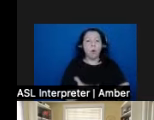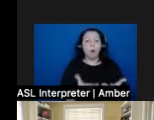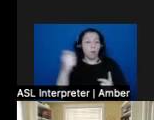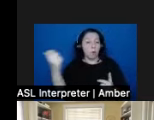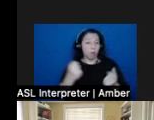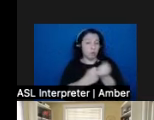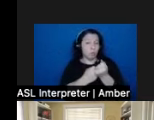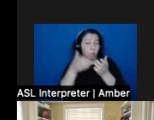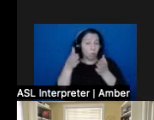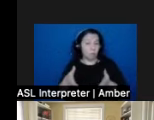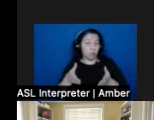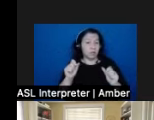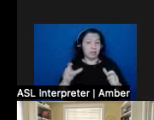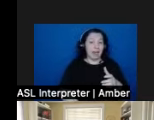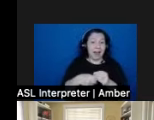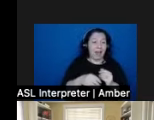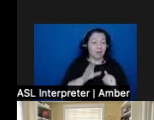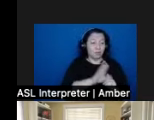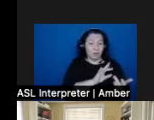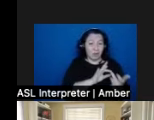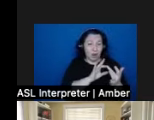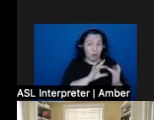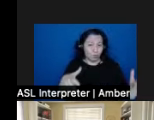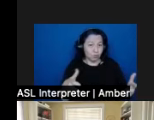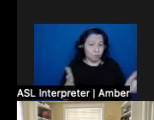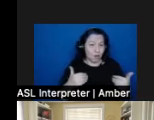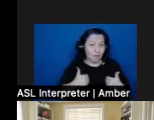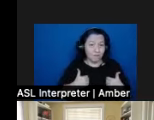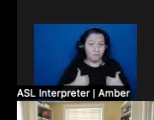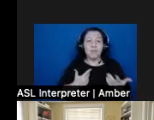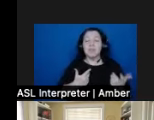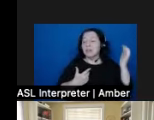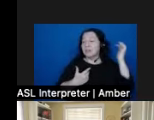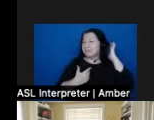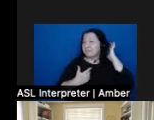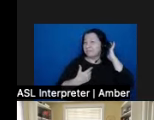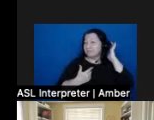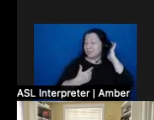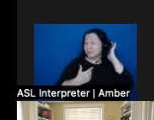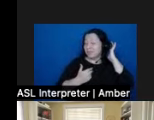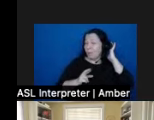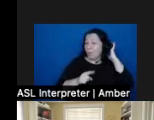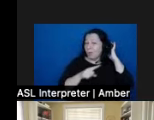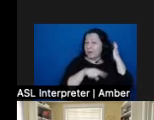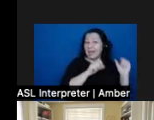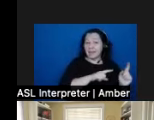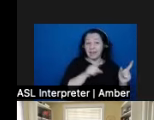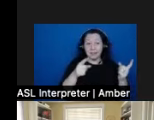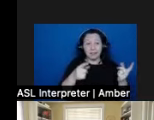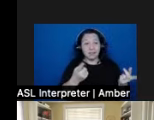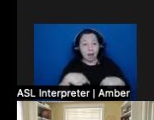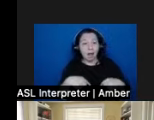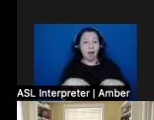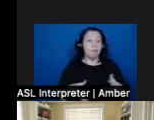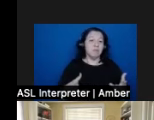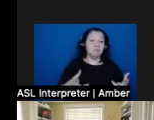supportive person that they can add to their network, where they can come in and, you know, visit with us and just